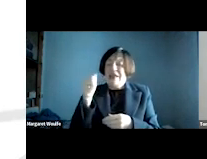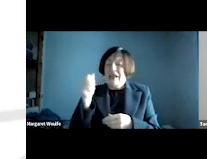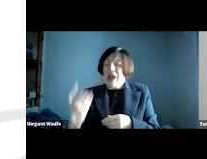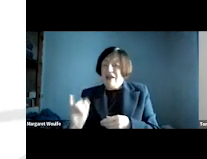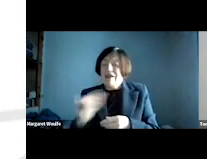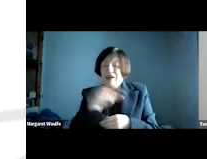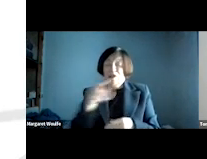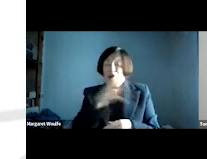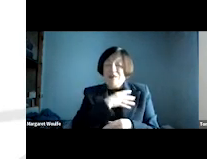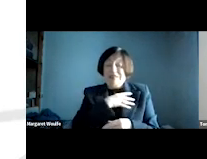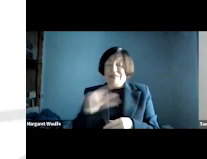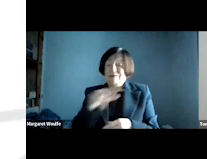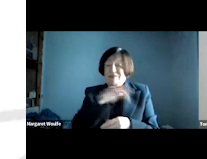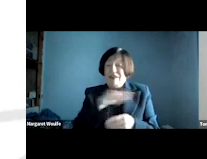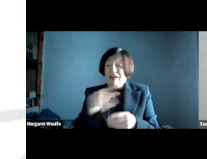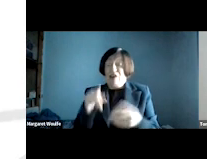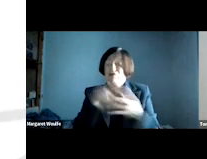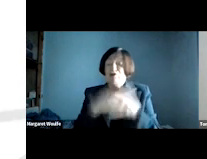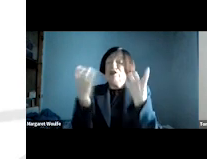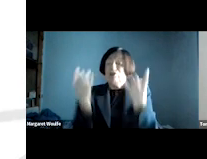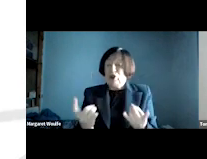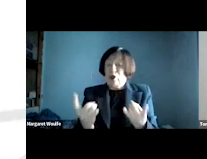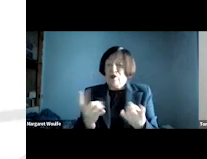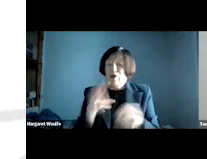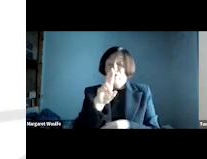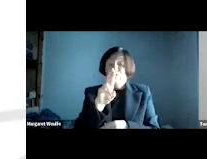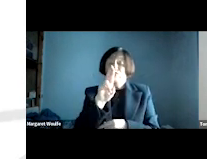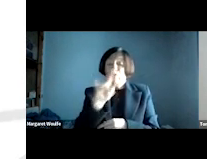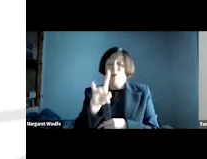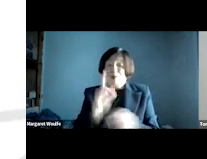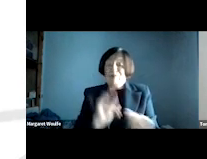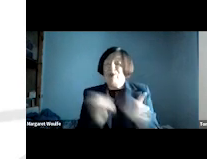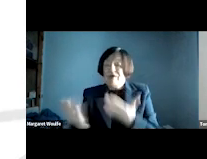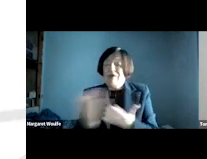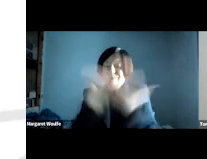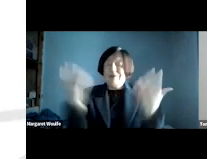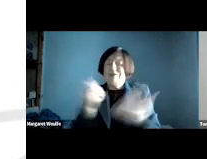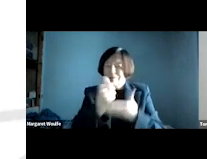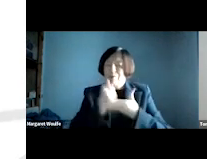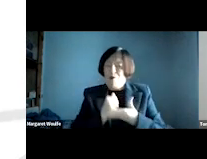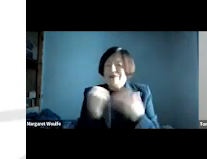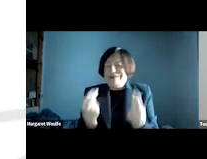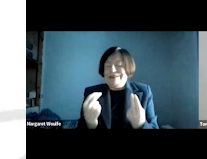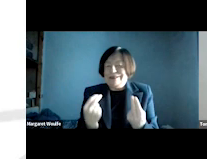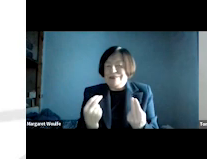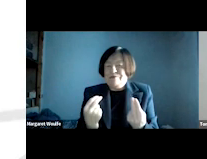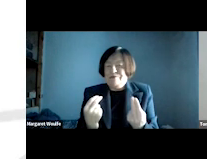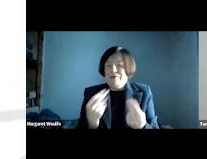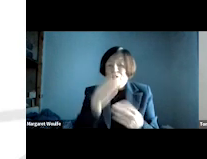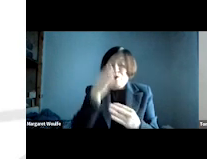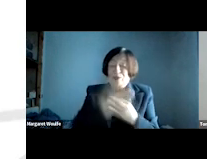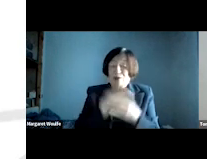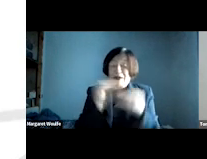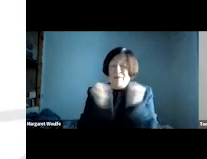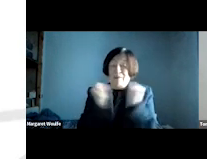the committee themselves, and through the chair, Ruth will provide as much support as required. So between